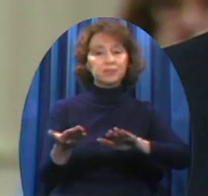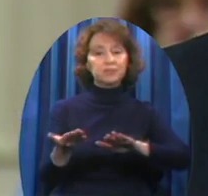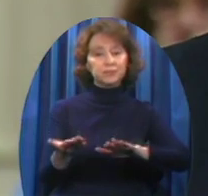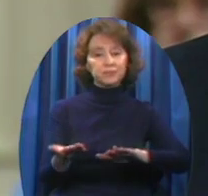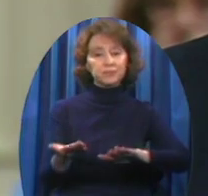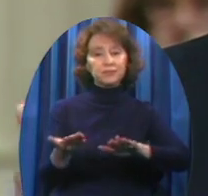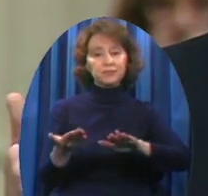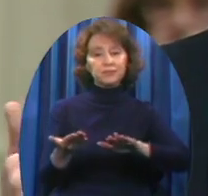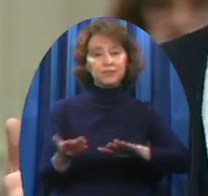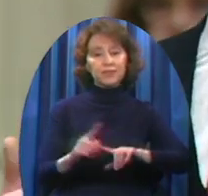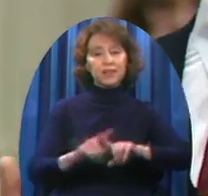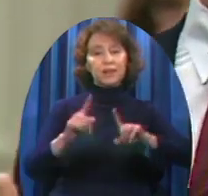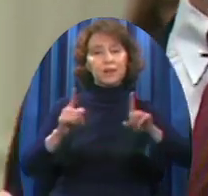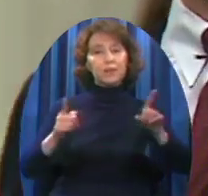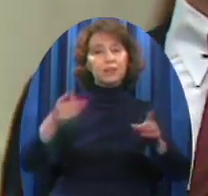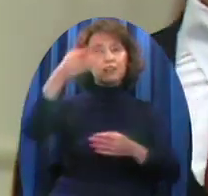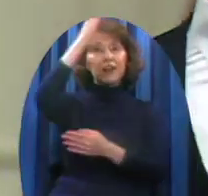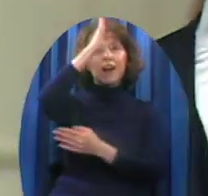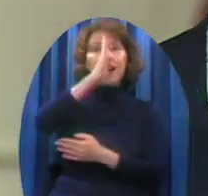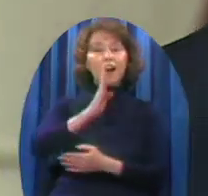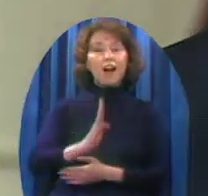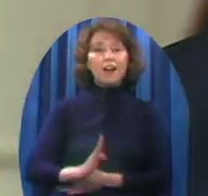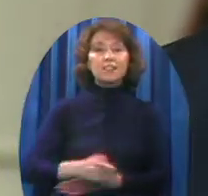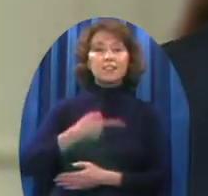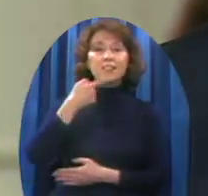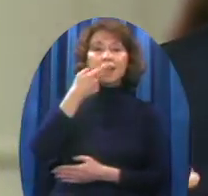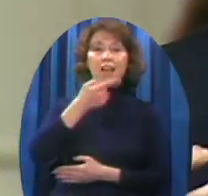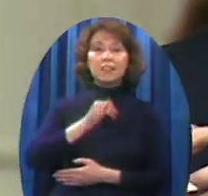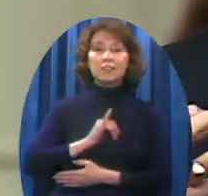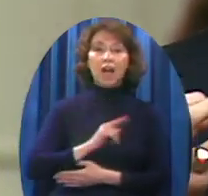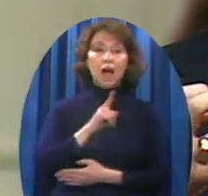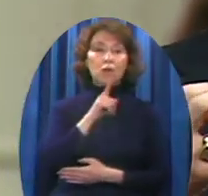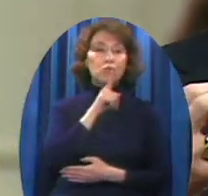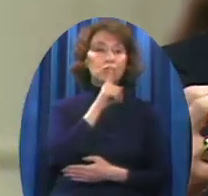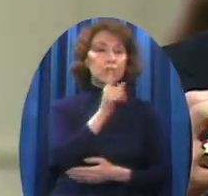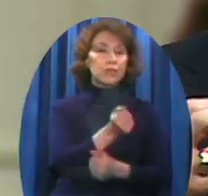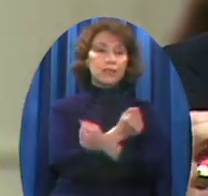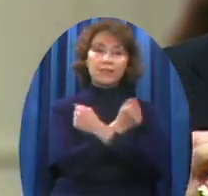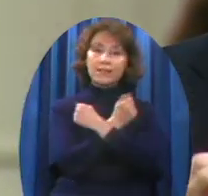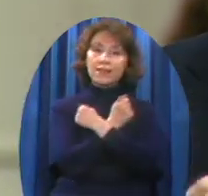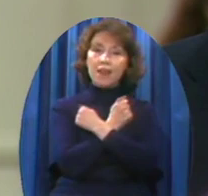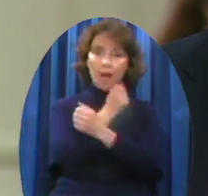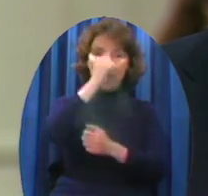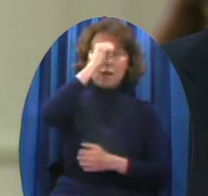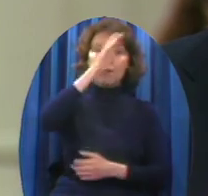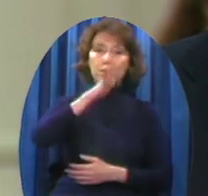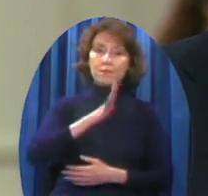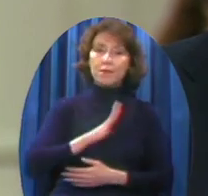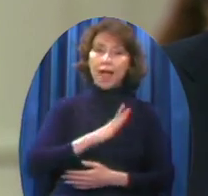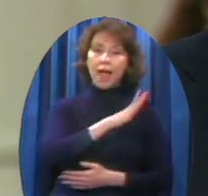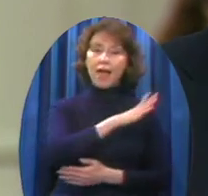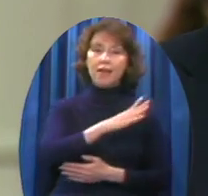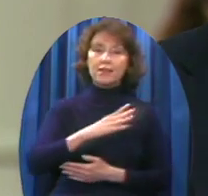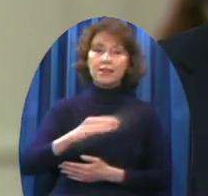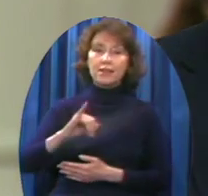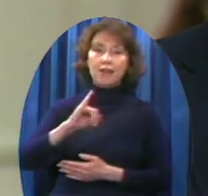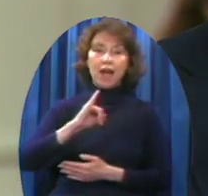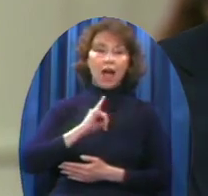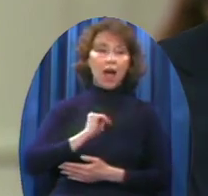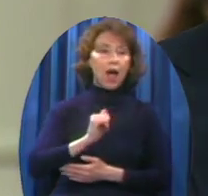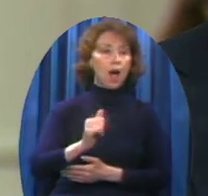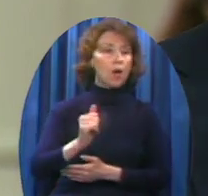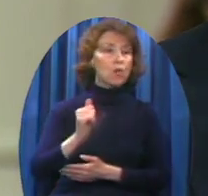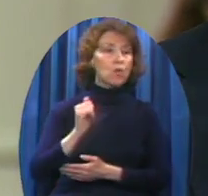died. But God said, I really love him, and I won't let him